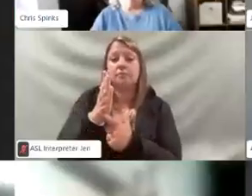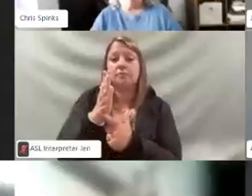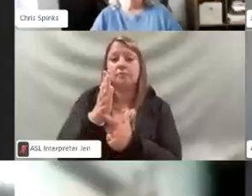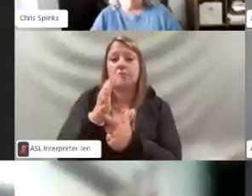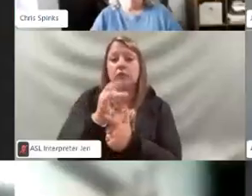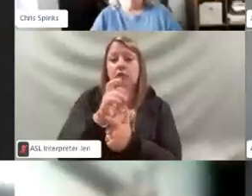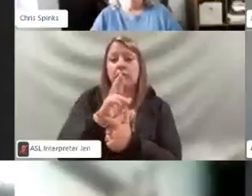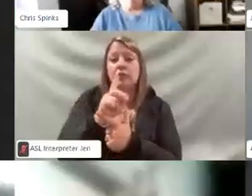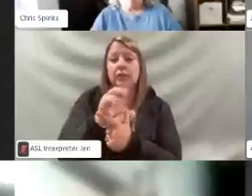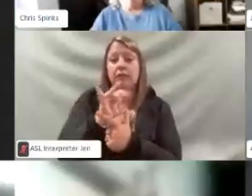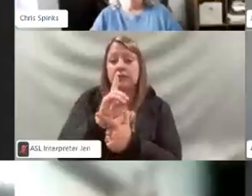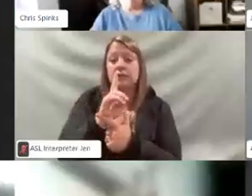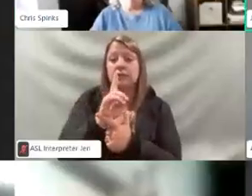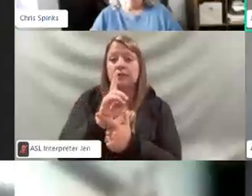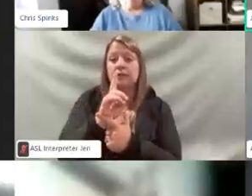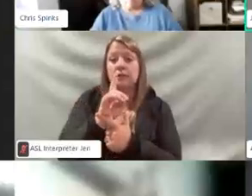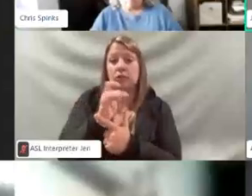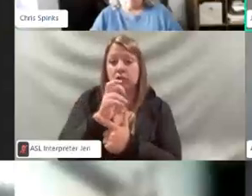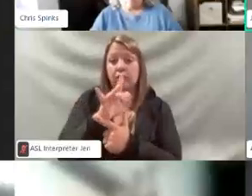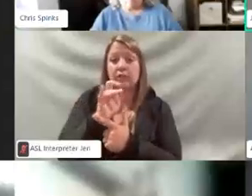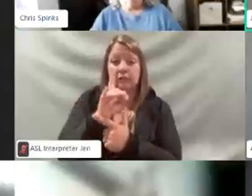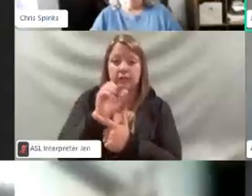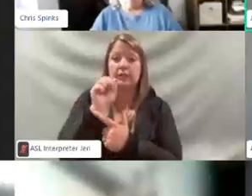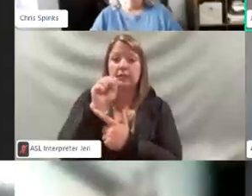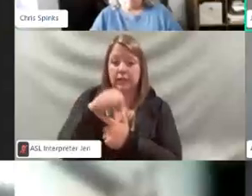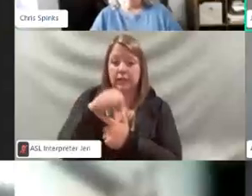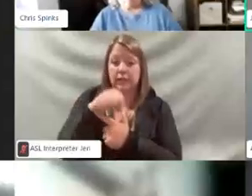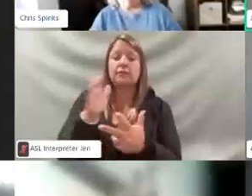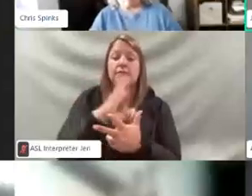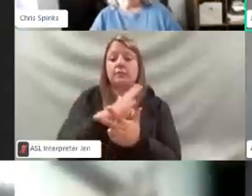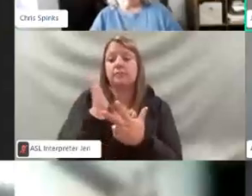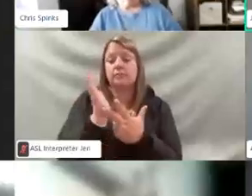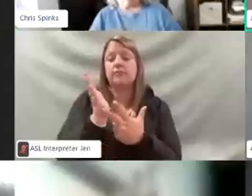Okay, Jennifer David. This is Jennifer David. Yes, present.